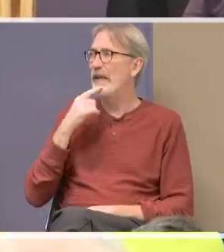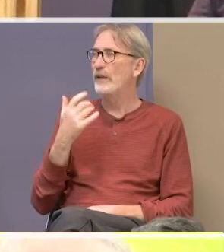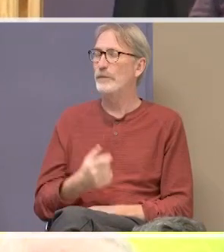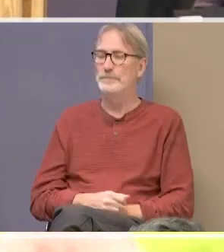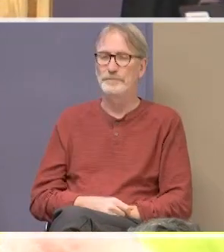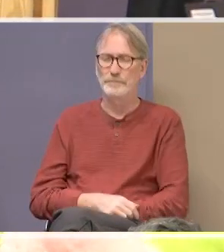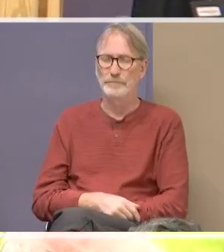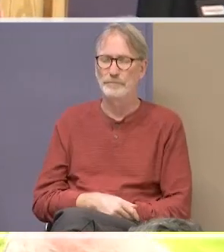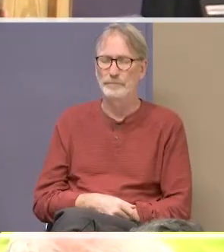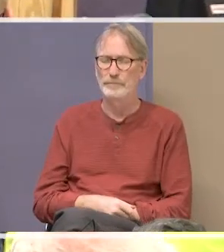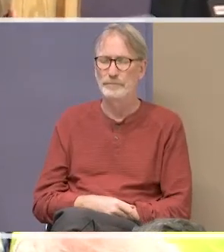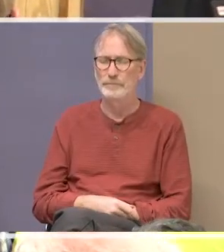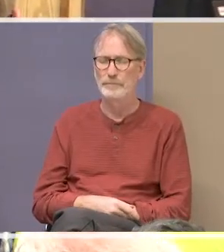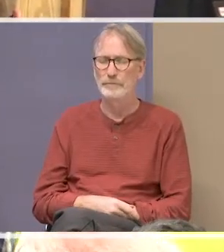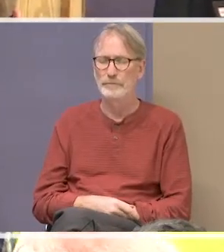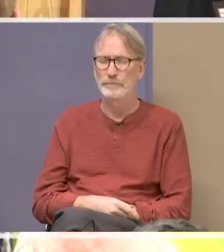everybody.